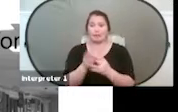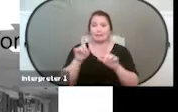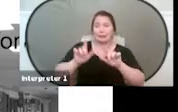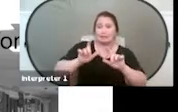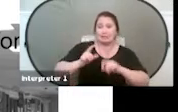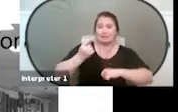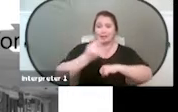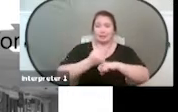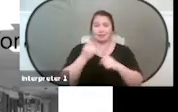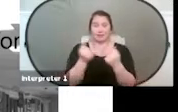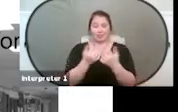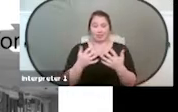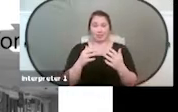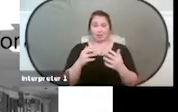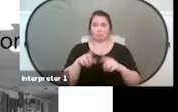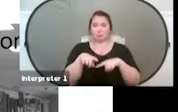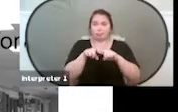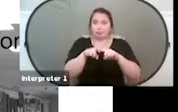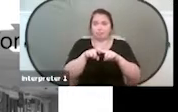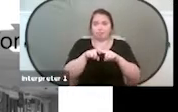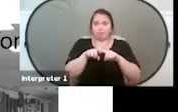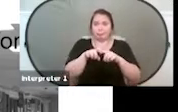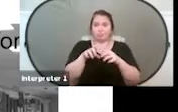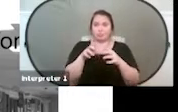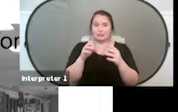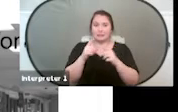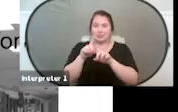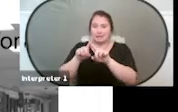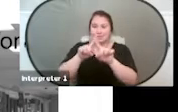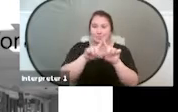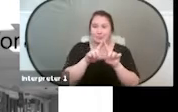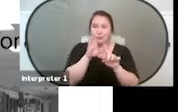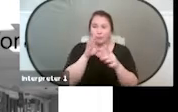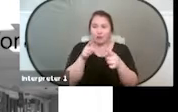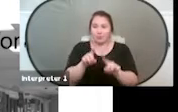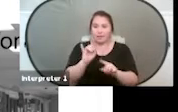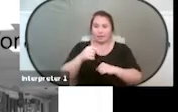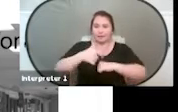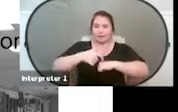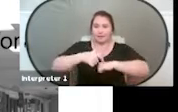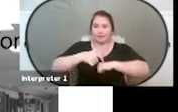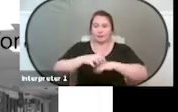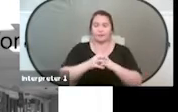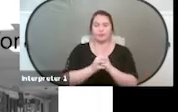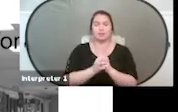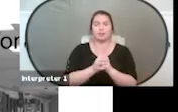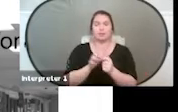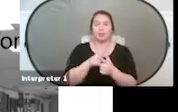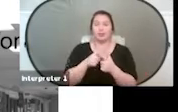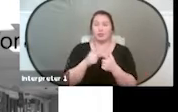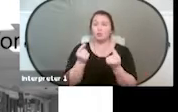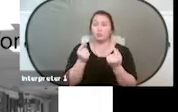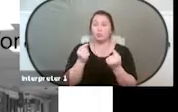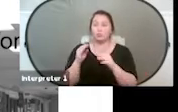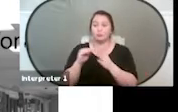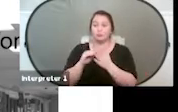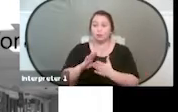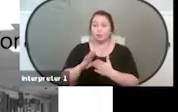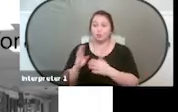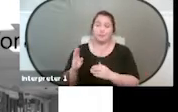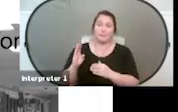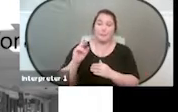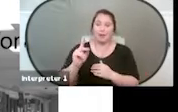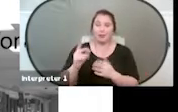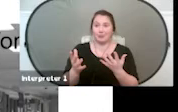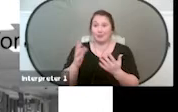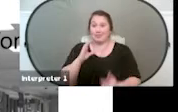major construction phasing efforts that would happen during that time period, and then bring the students back, and the cafeteria might be in